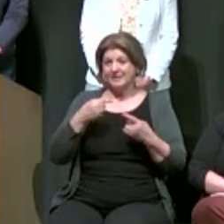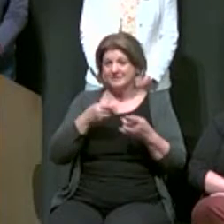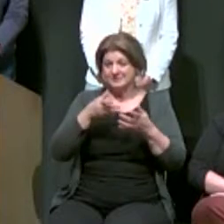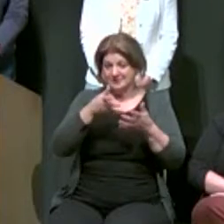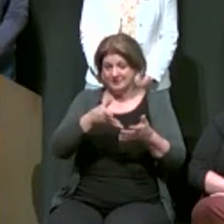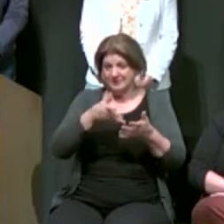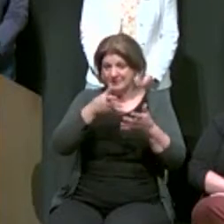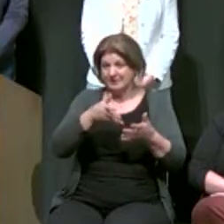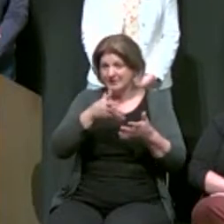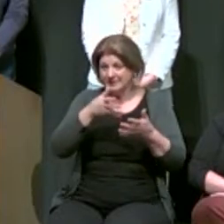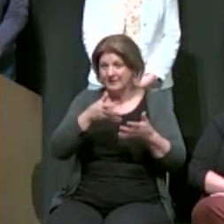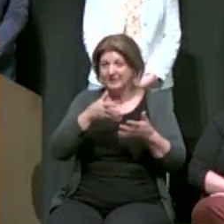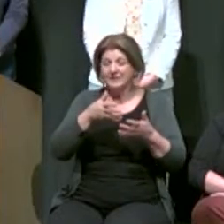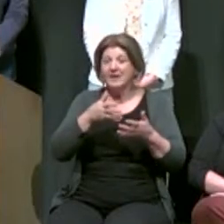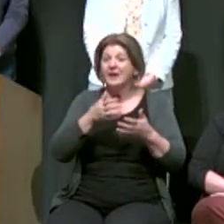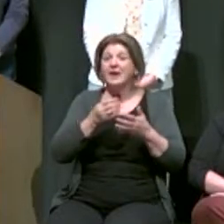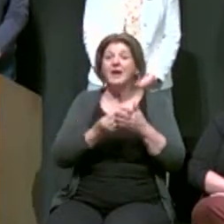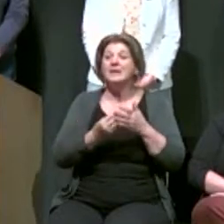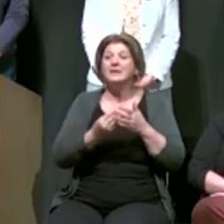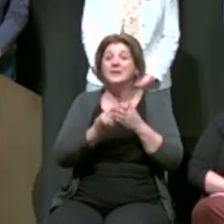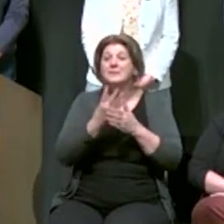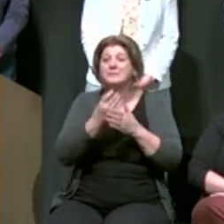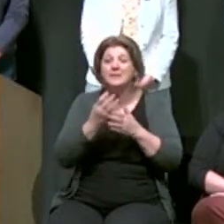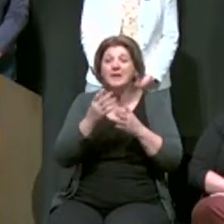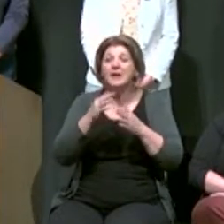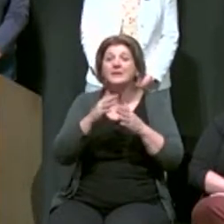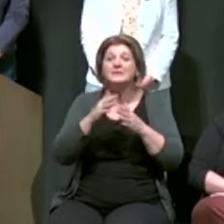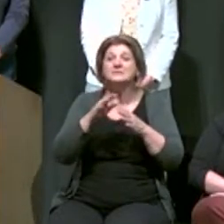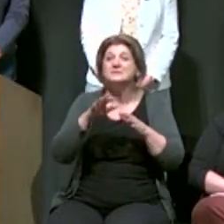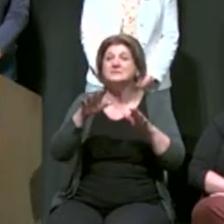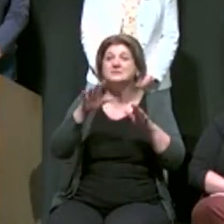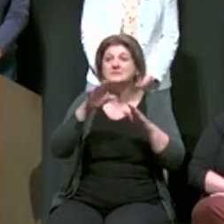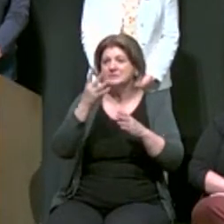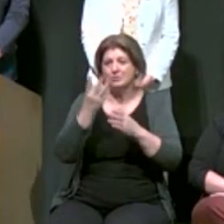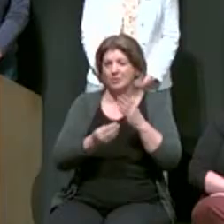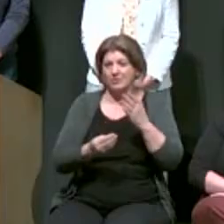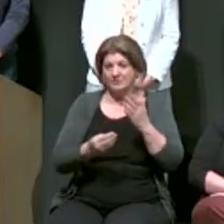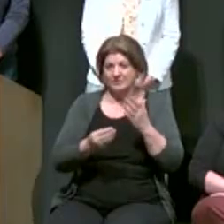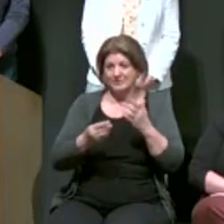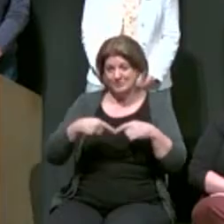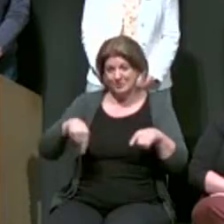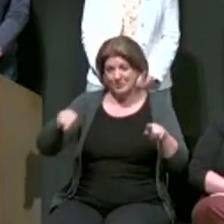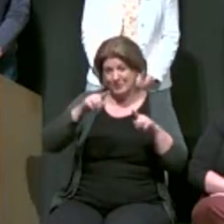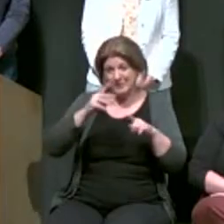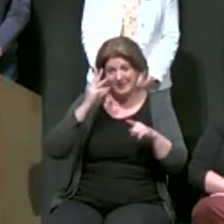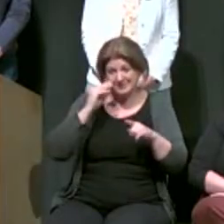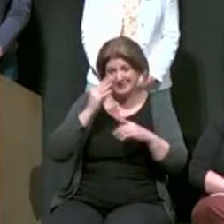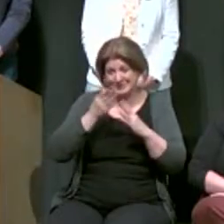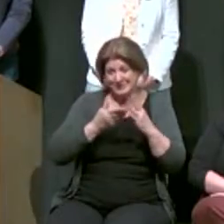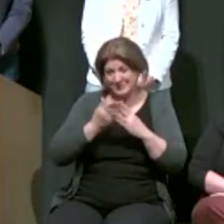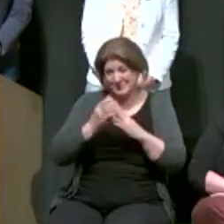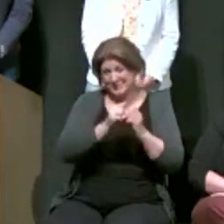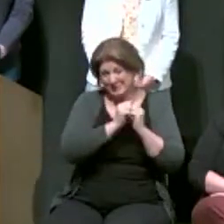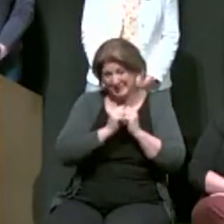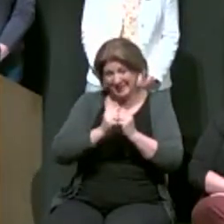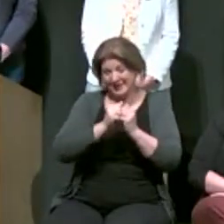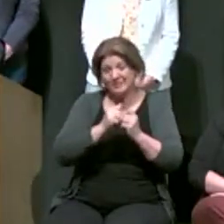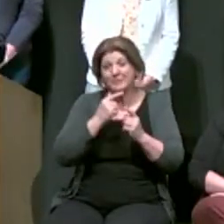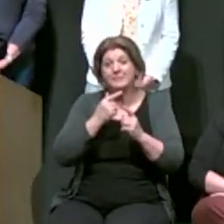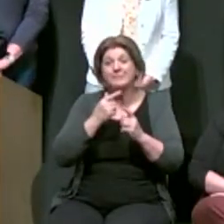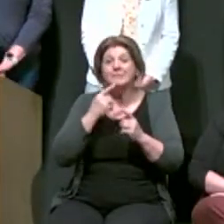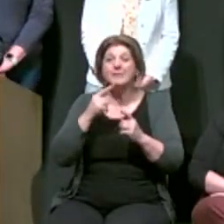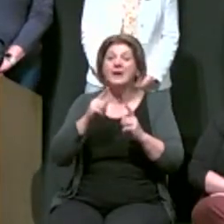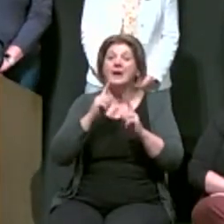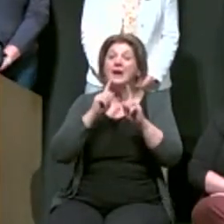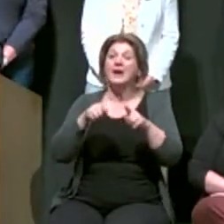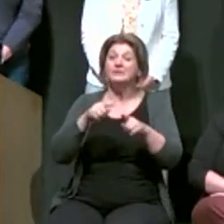any plants are gone. So we're all going to experience it together. But the good part is,